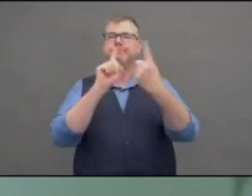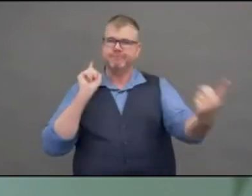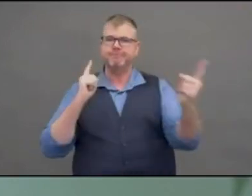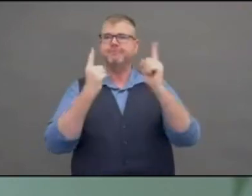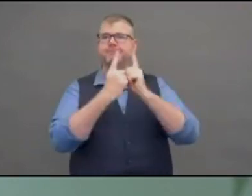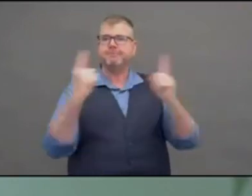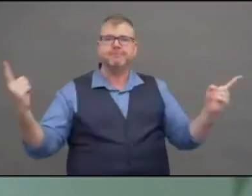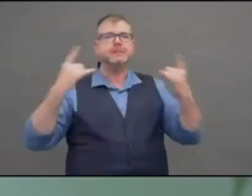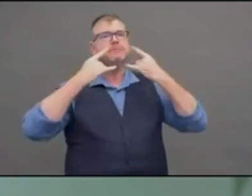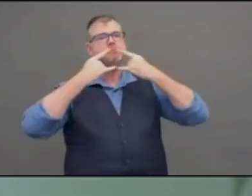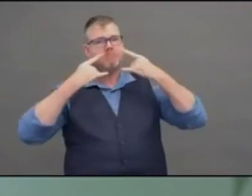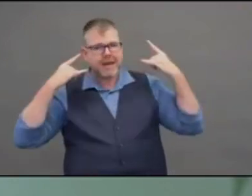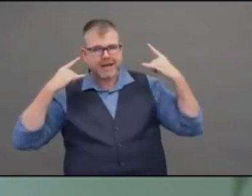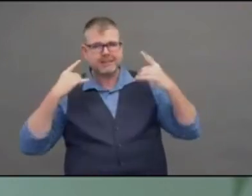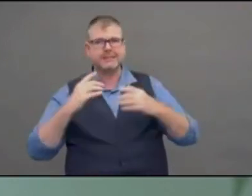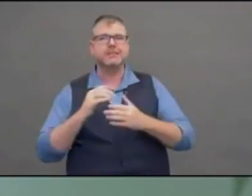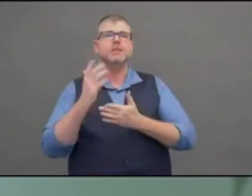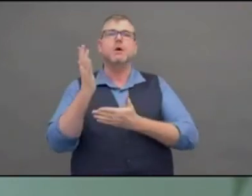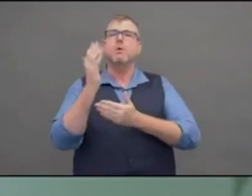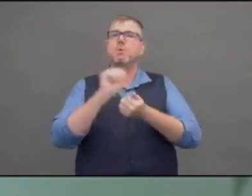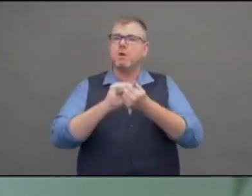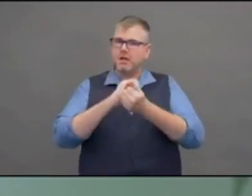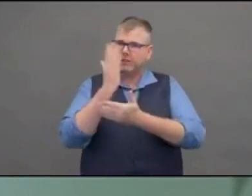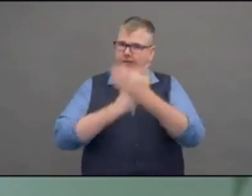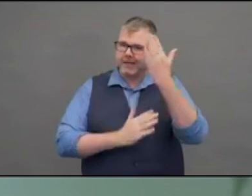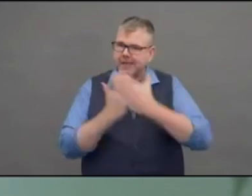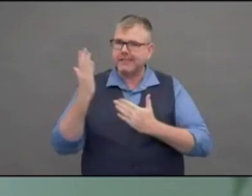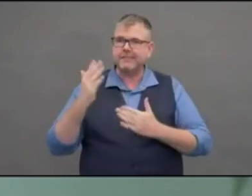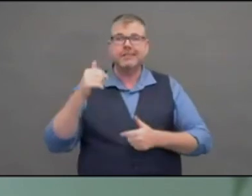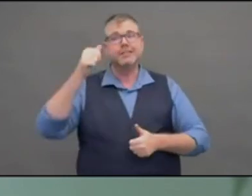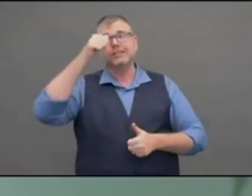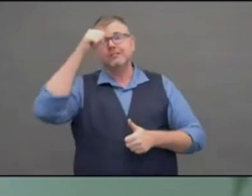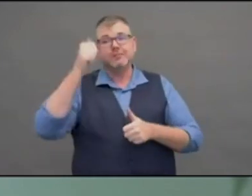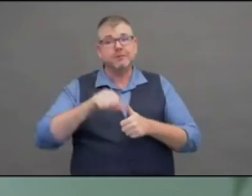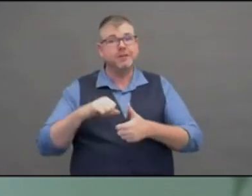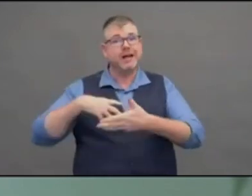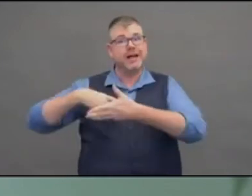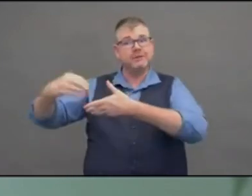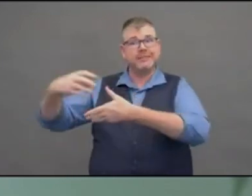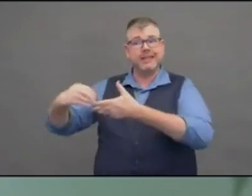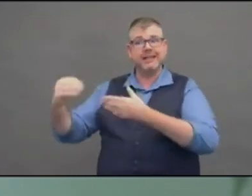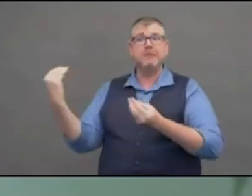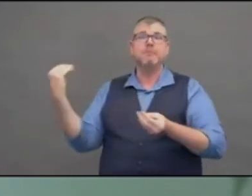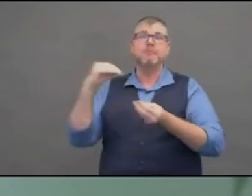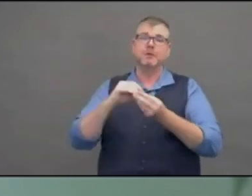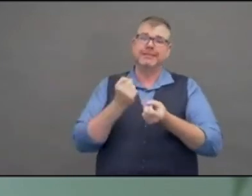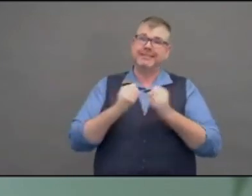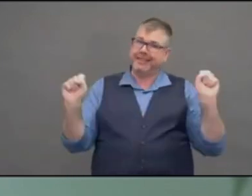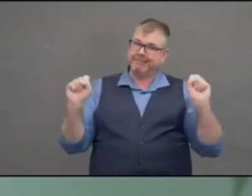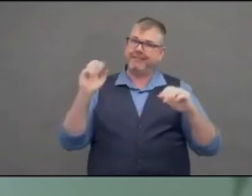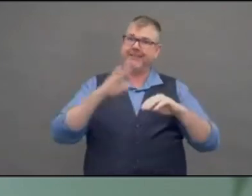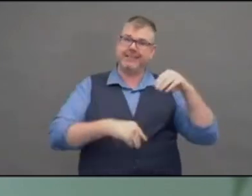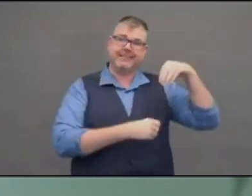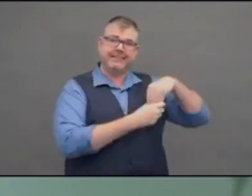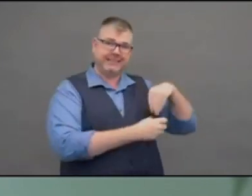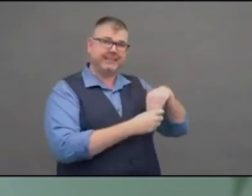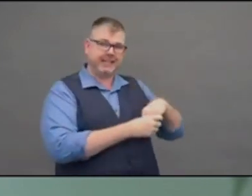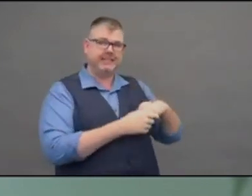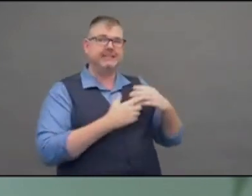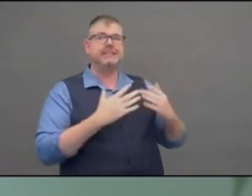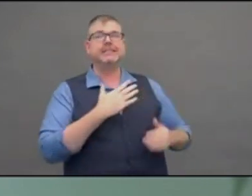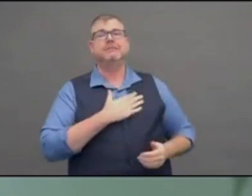covering, wash your hands, and remember that outdoors is safer than indoors. Please take care of